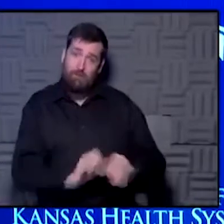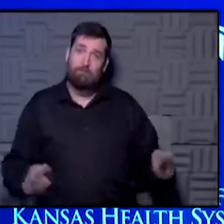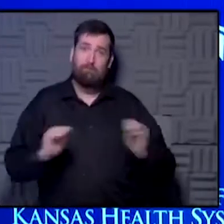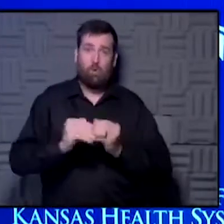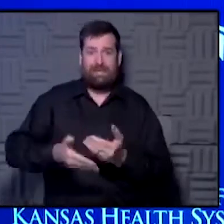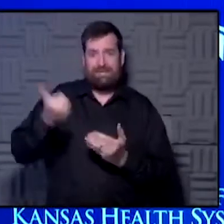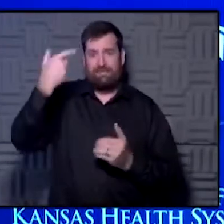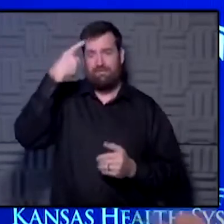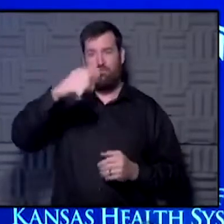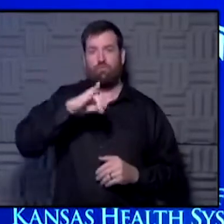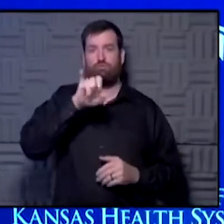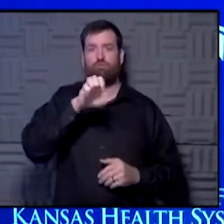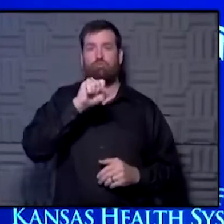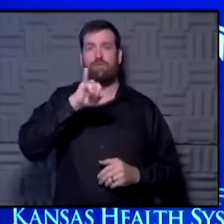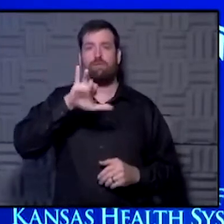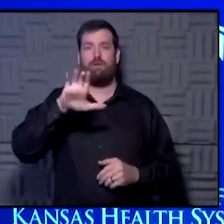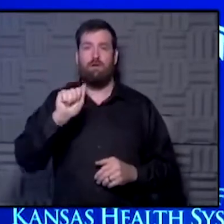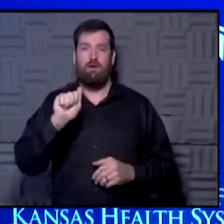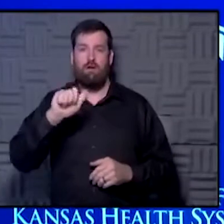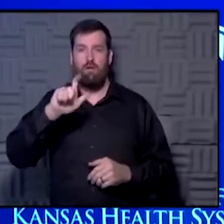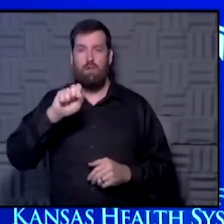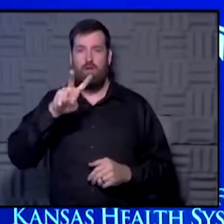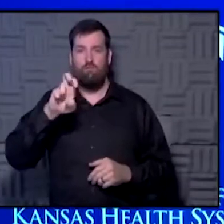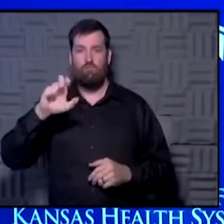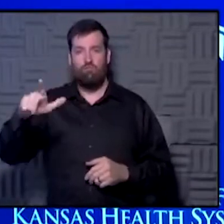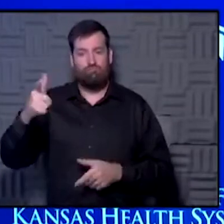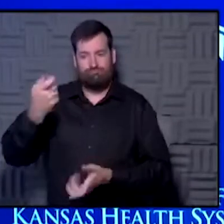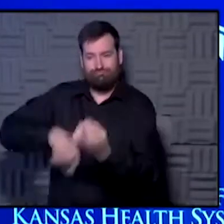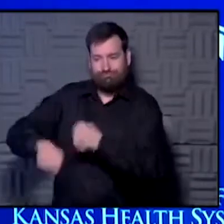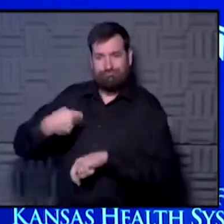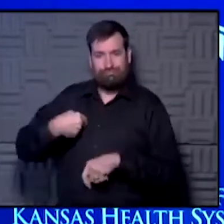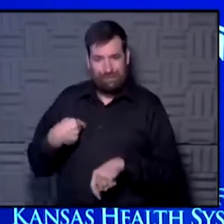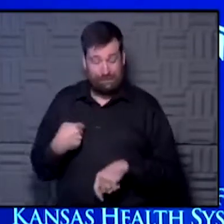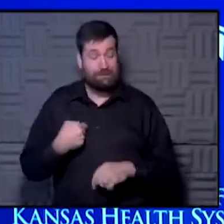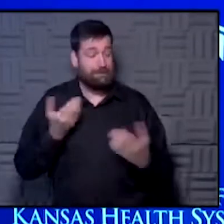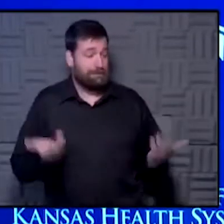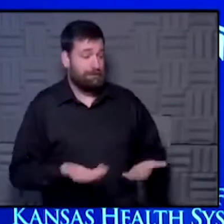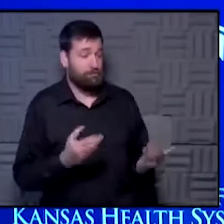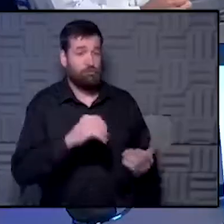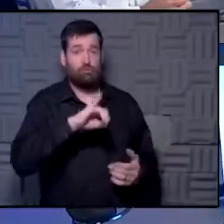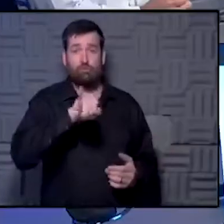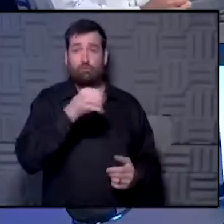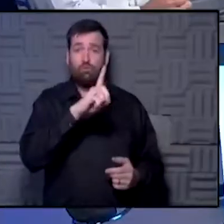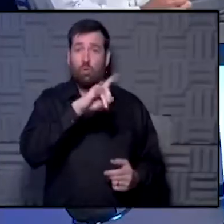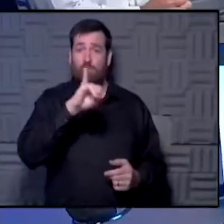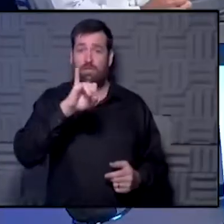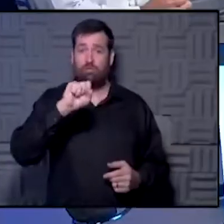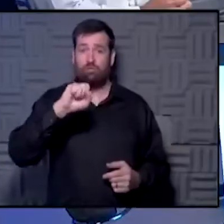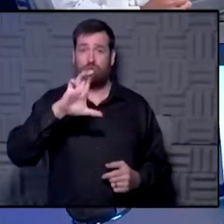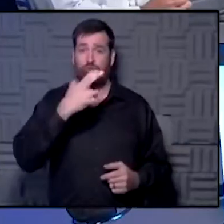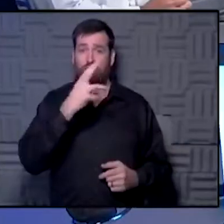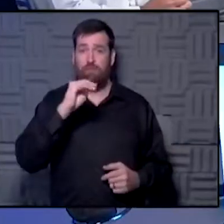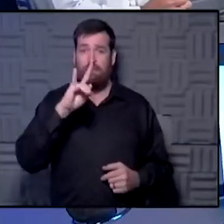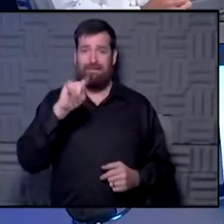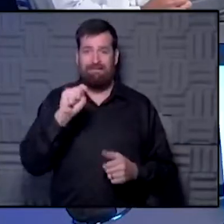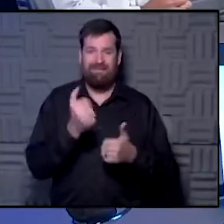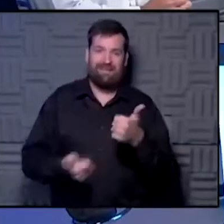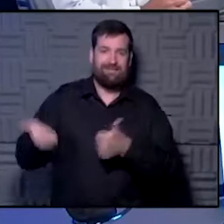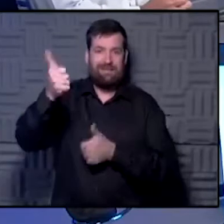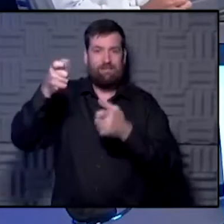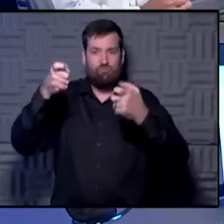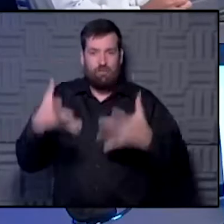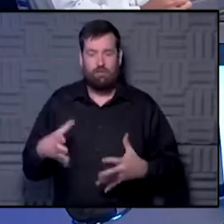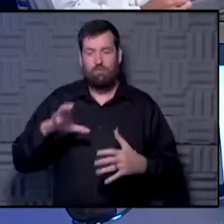Jessica Lovell, who is now Jill Chadwick this morning. All right. In studio with us is Jodi Schmidt. She's Executive Director of the